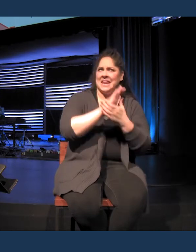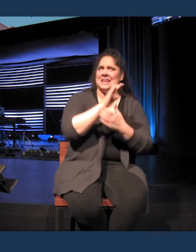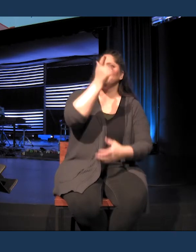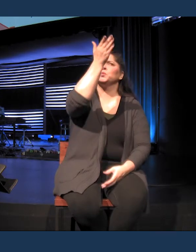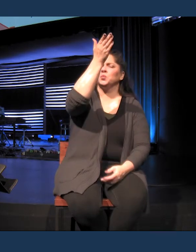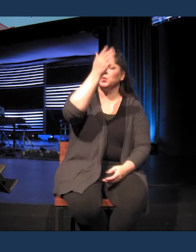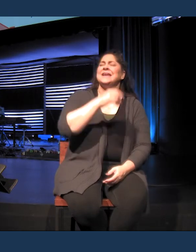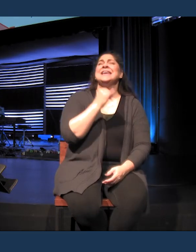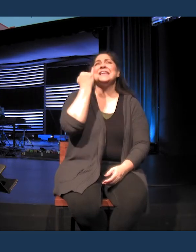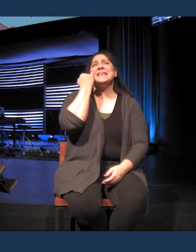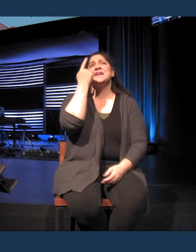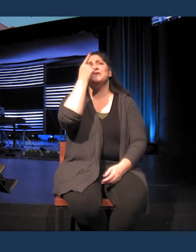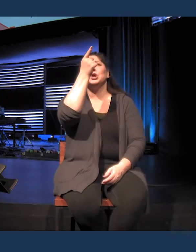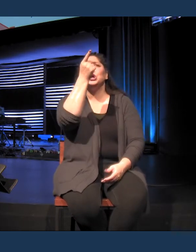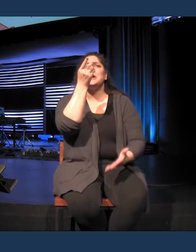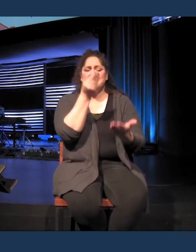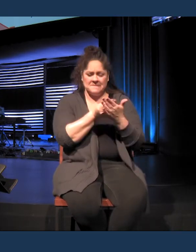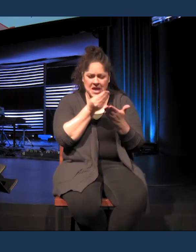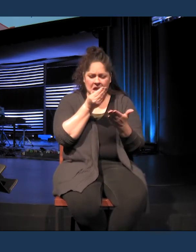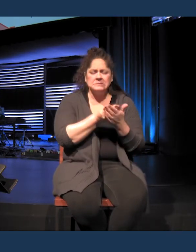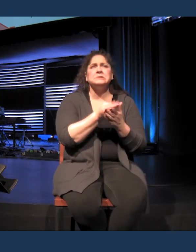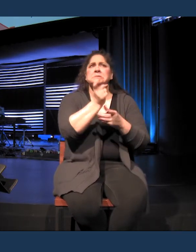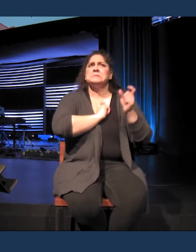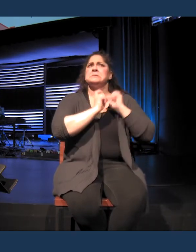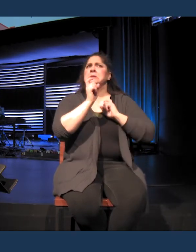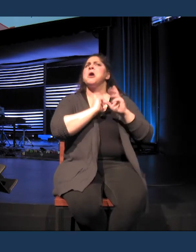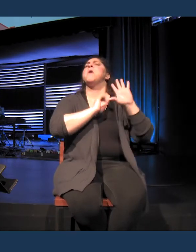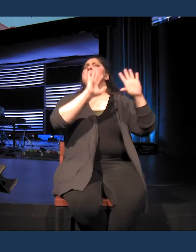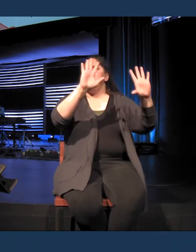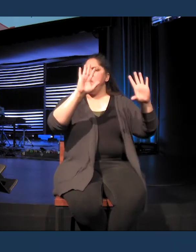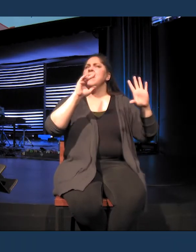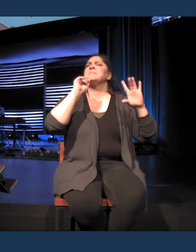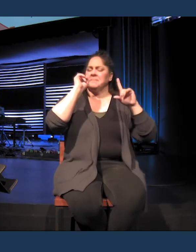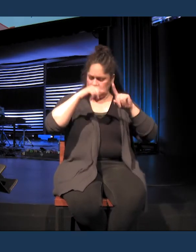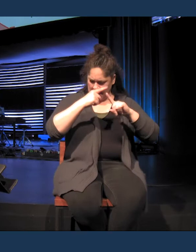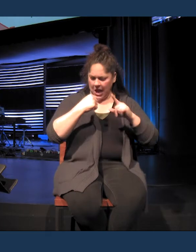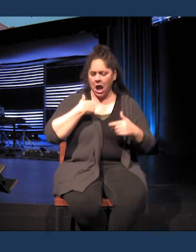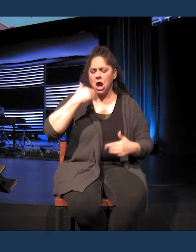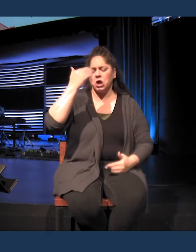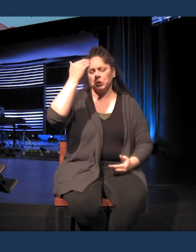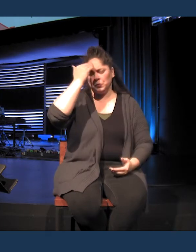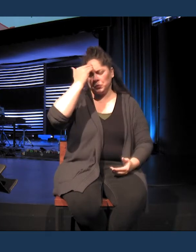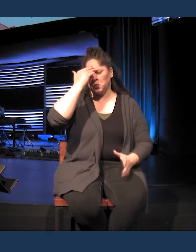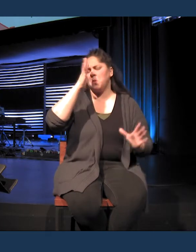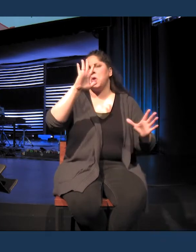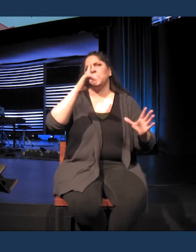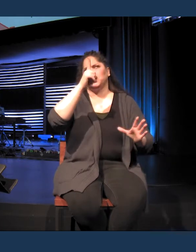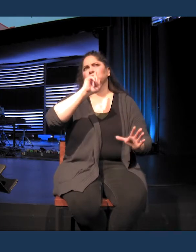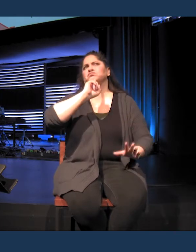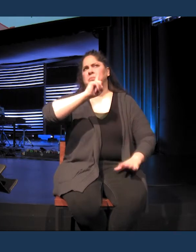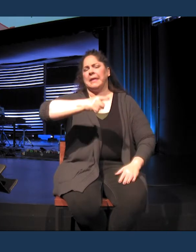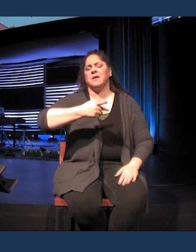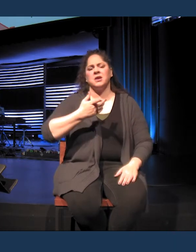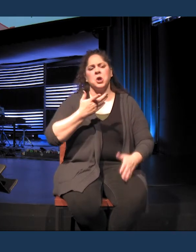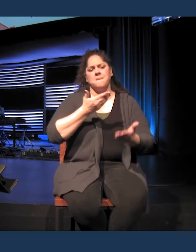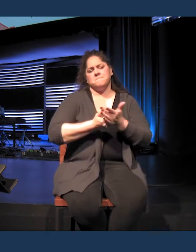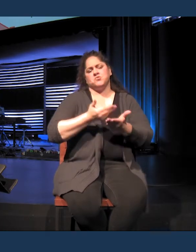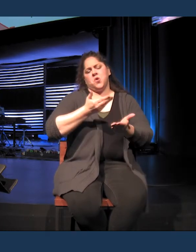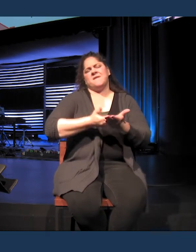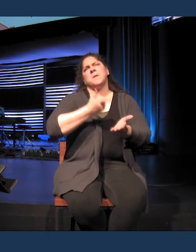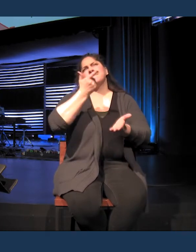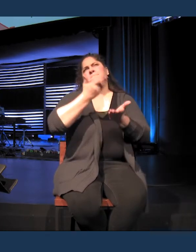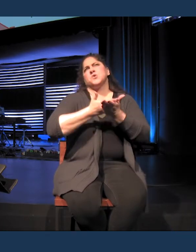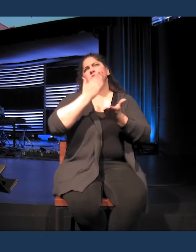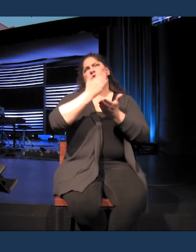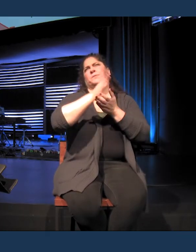God, if you would just bring a financial breakthrough, then I know beyond a shadow of a doubt that you're real. So just prove it by